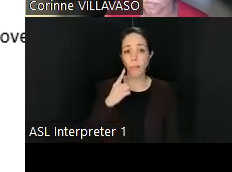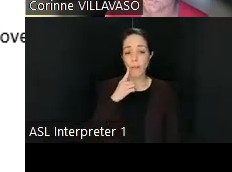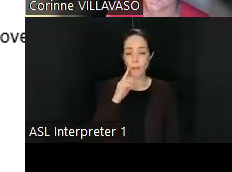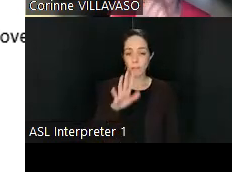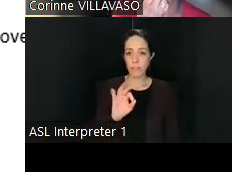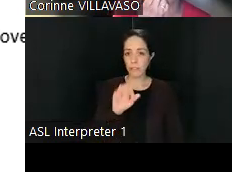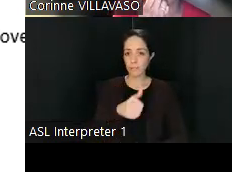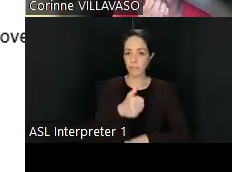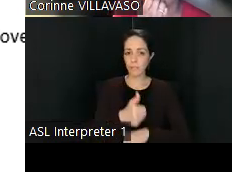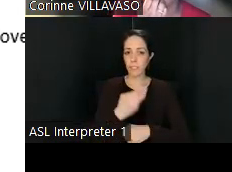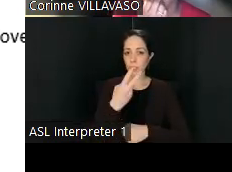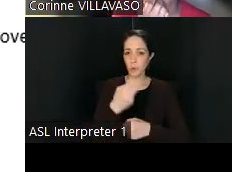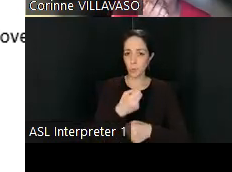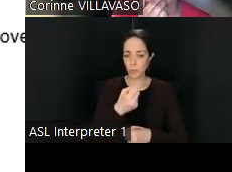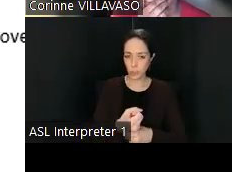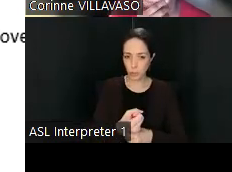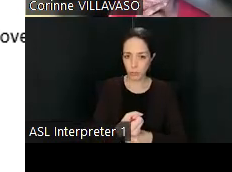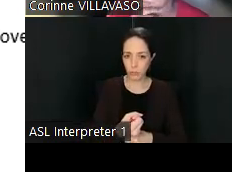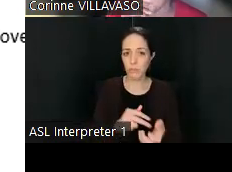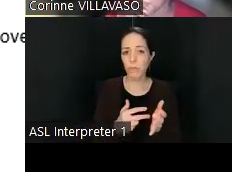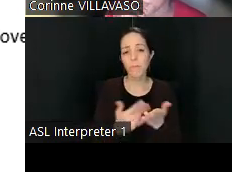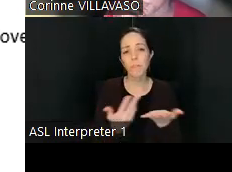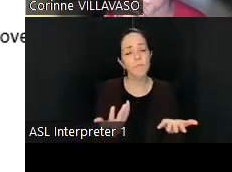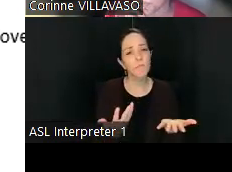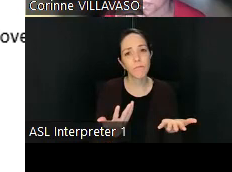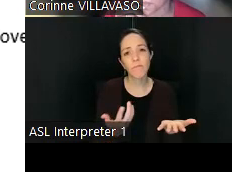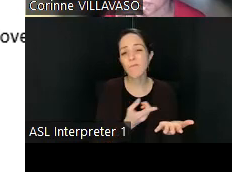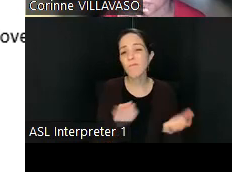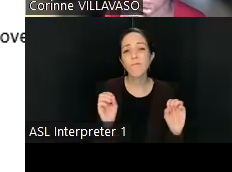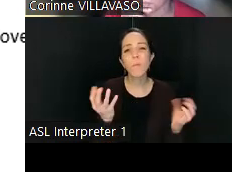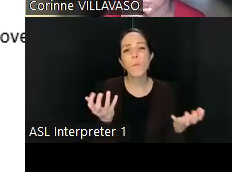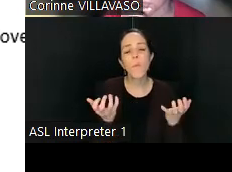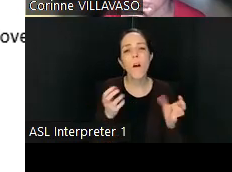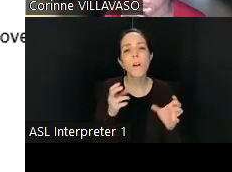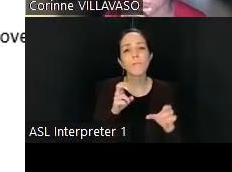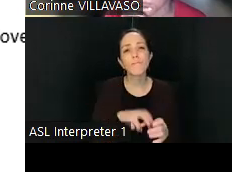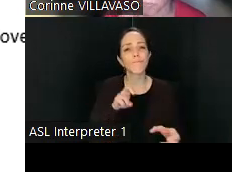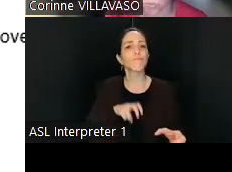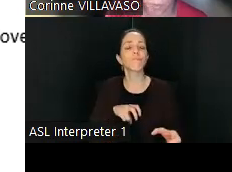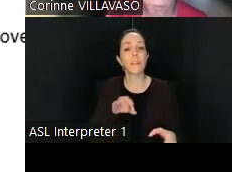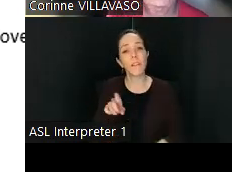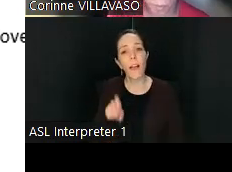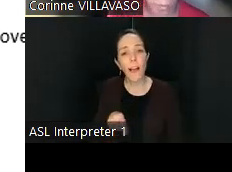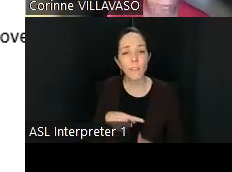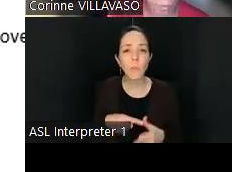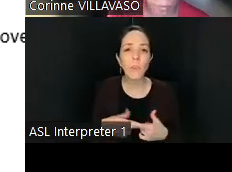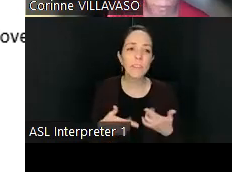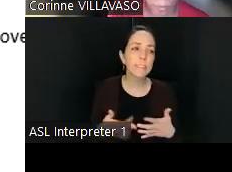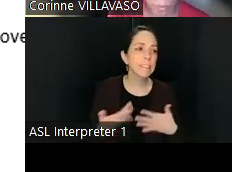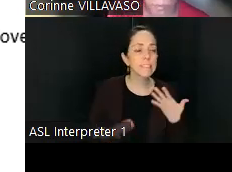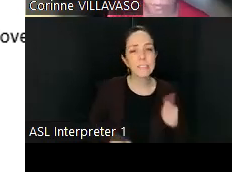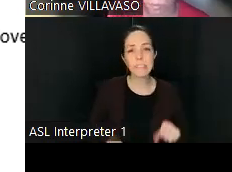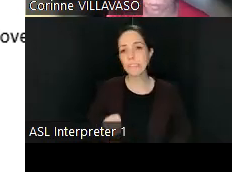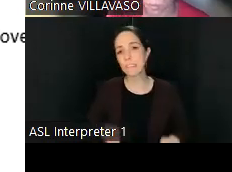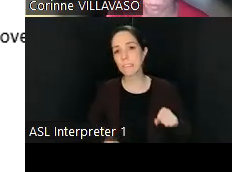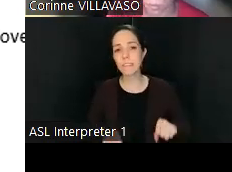2 years, because no one wants to really resign, even if you have to, it's just something about it, because you feel